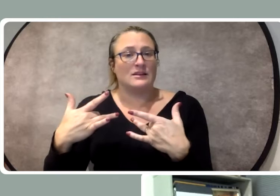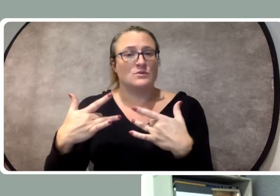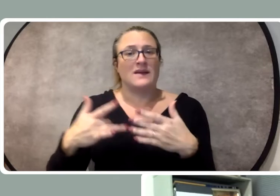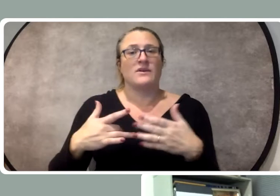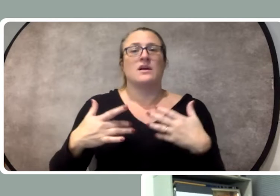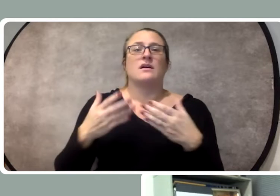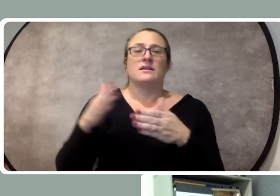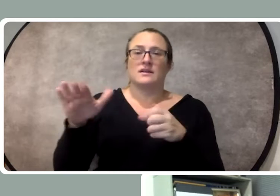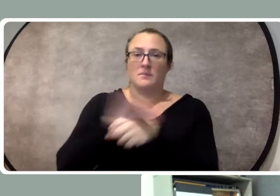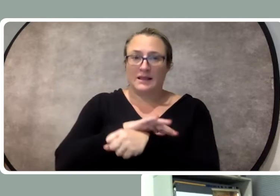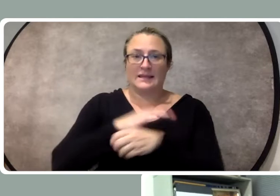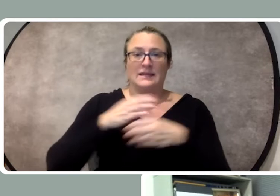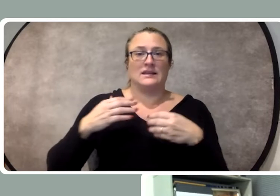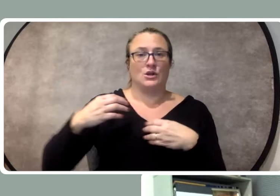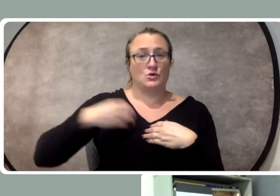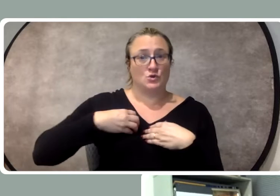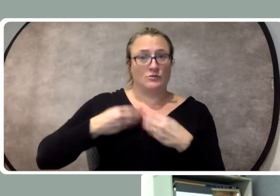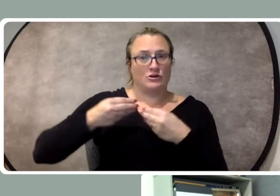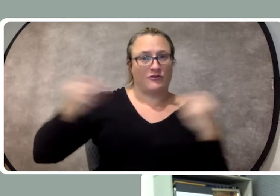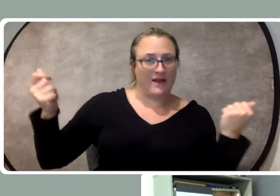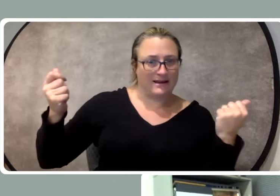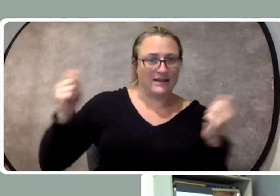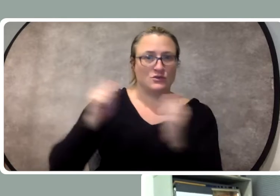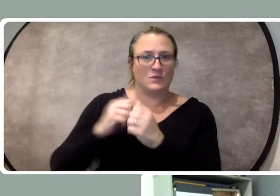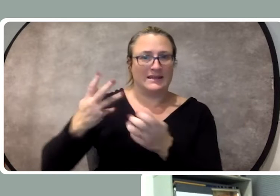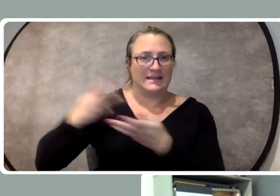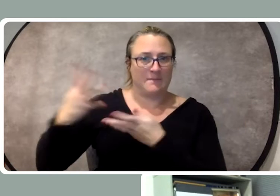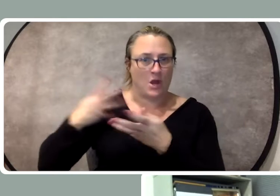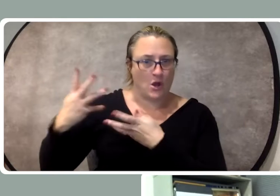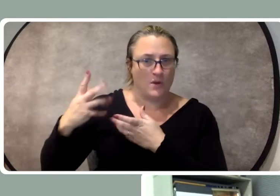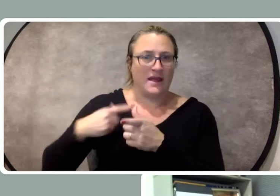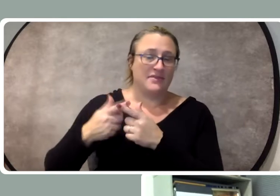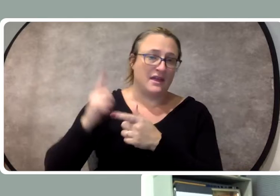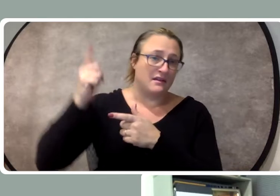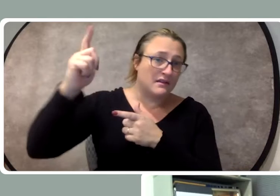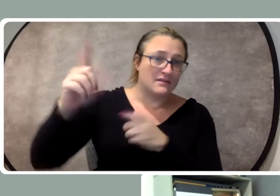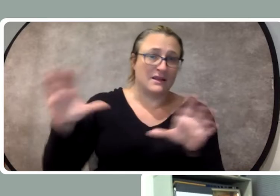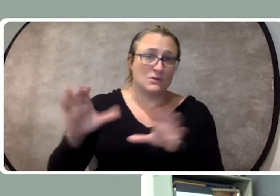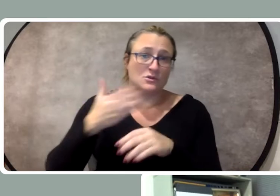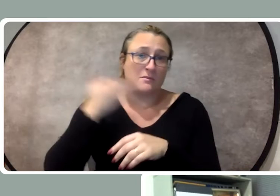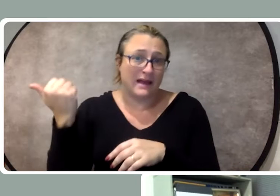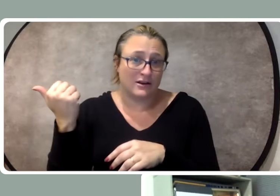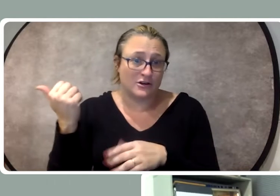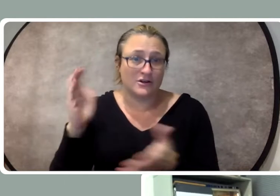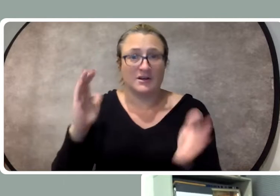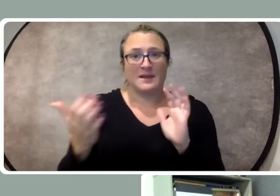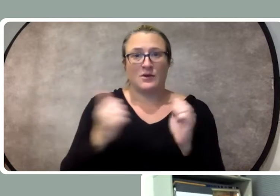tumor eradication with chemotherapy and subsequently do much better than a patient who does not have a BRCA1 or